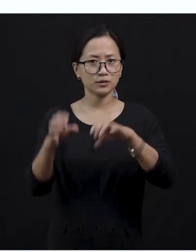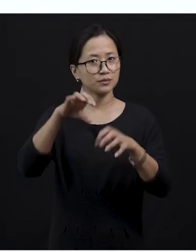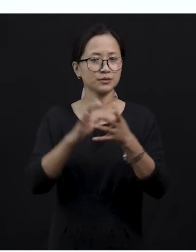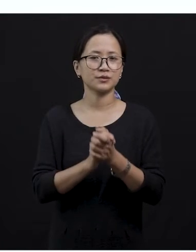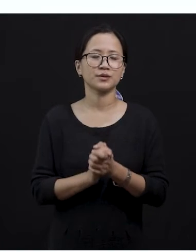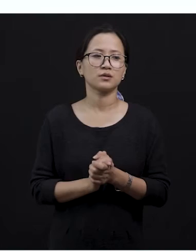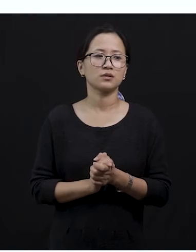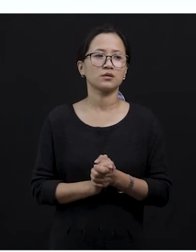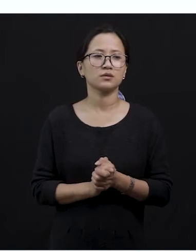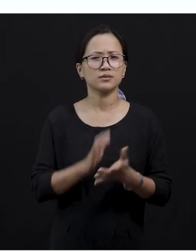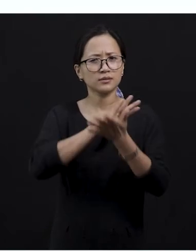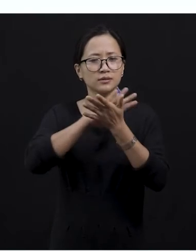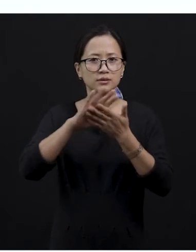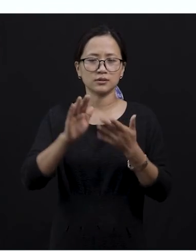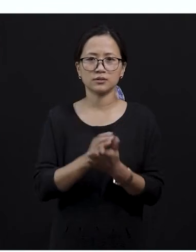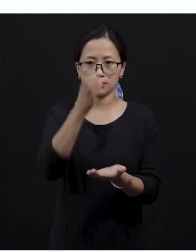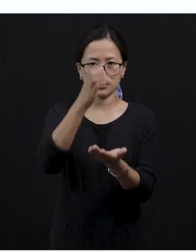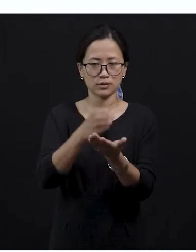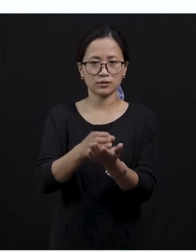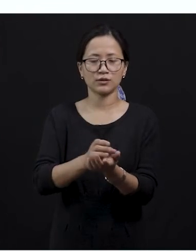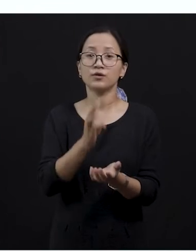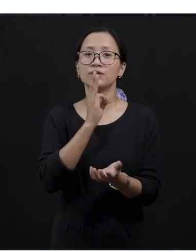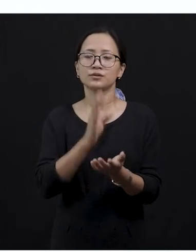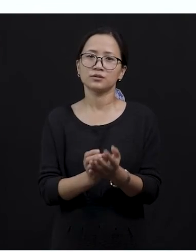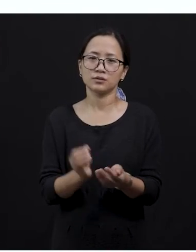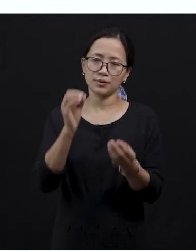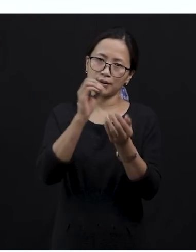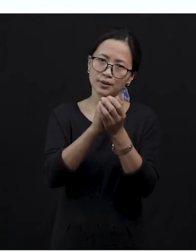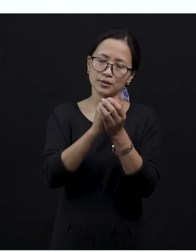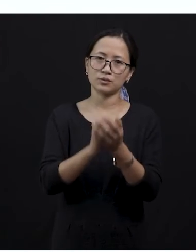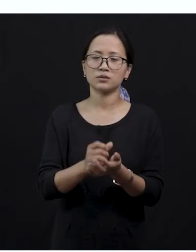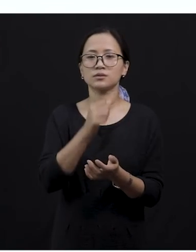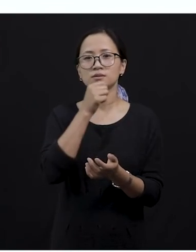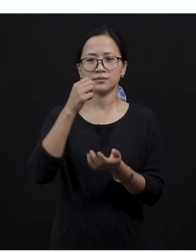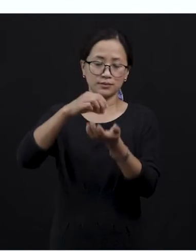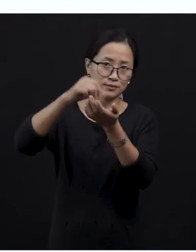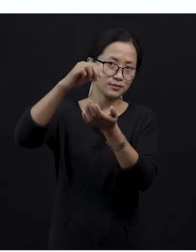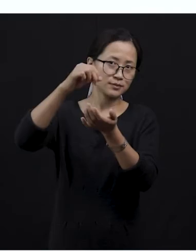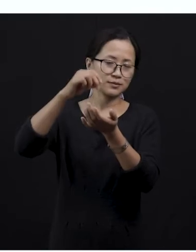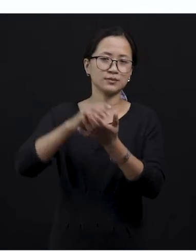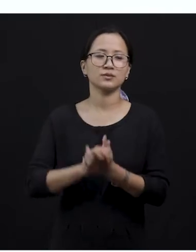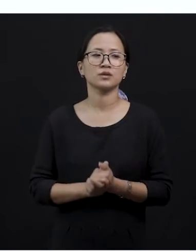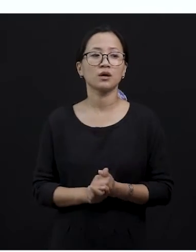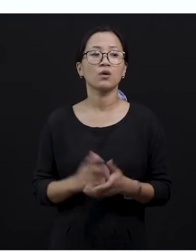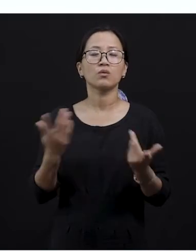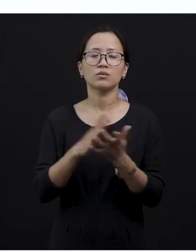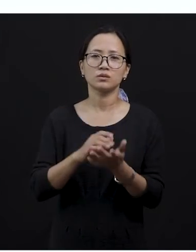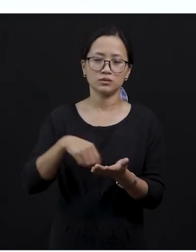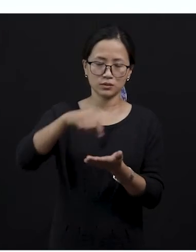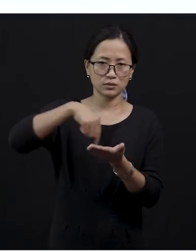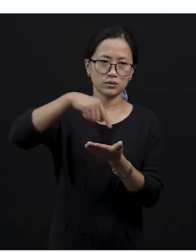in a clear glass of water, you add sugar. Okay, and then you stir it. And what will you